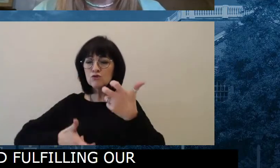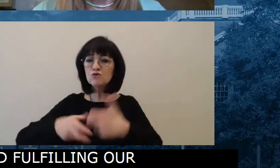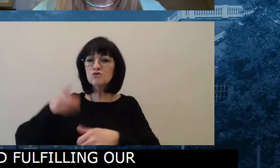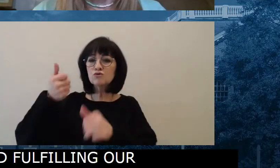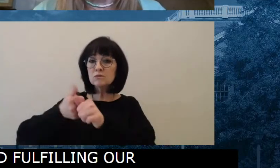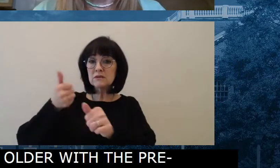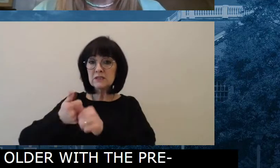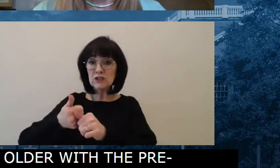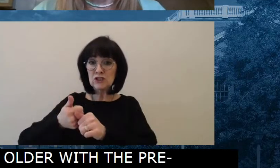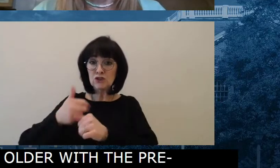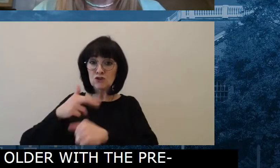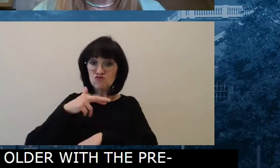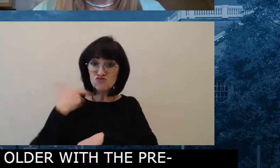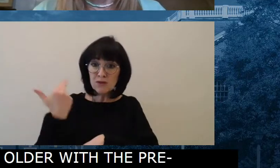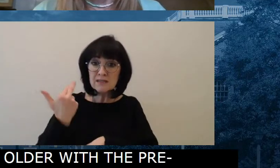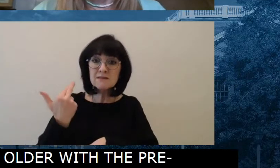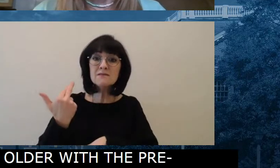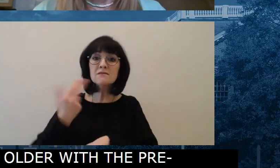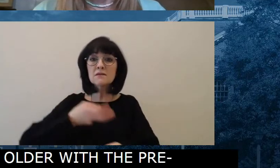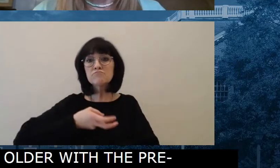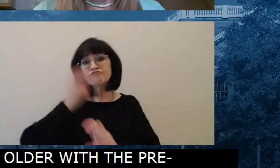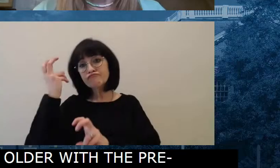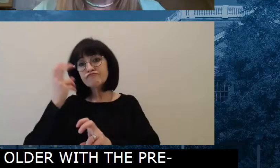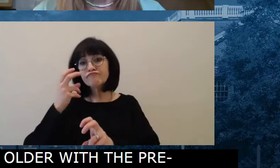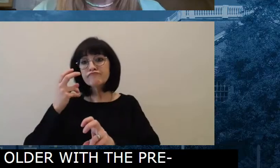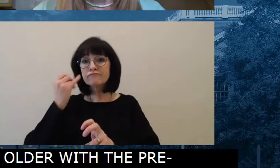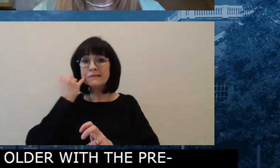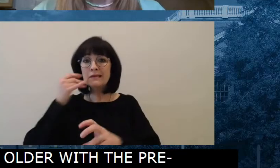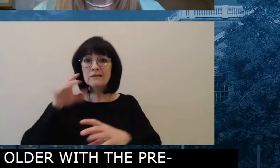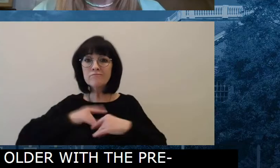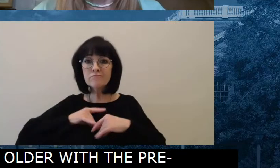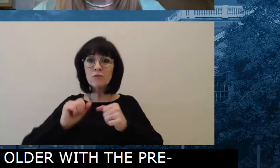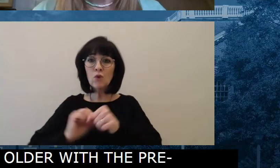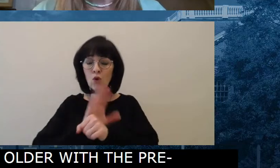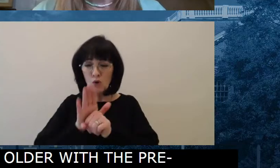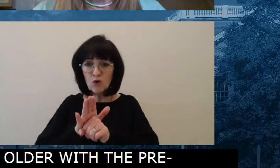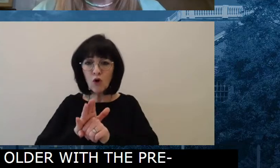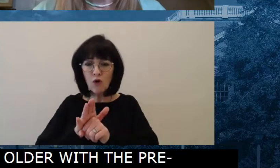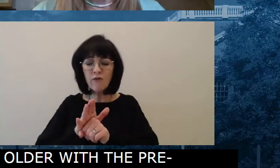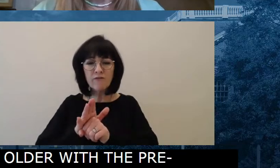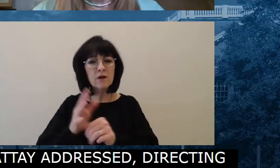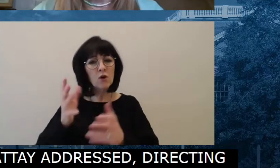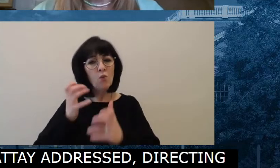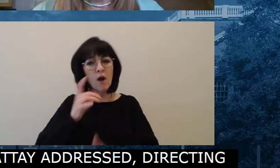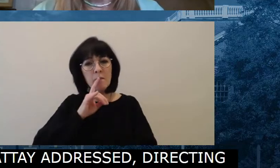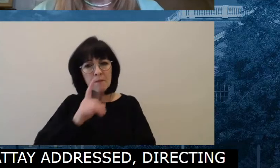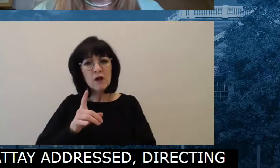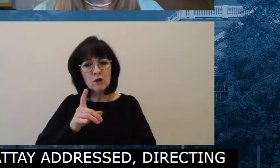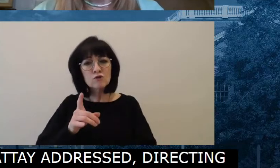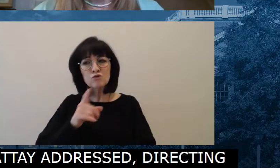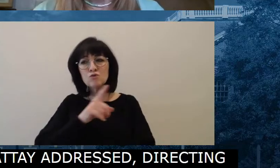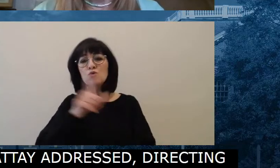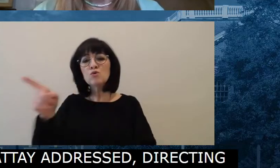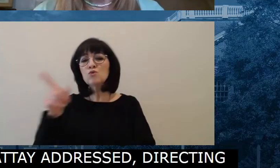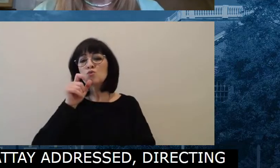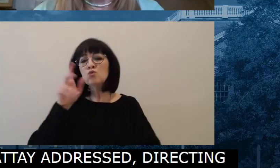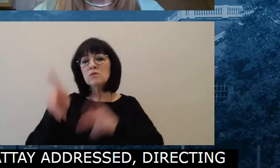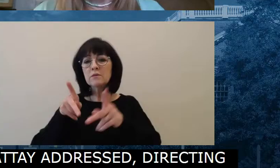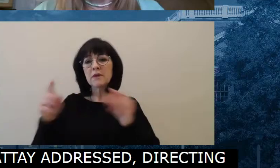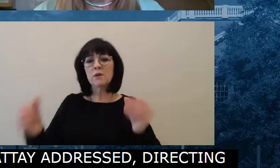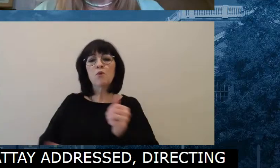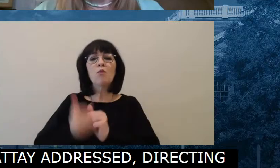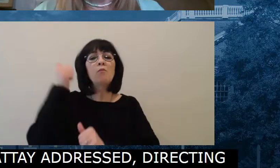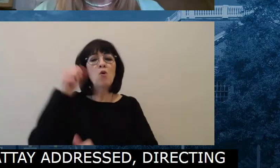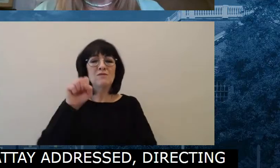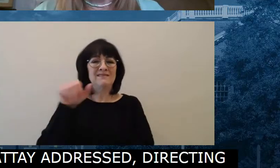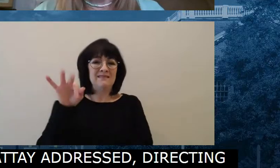to 64 to the medical provider to make sure that they who are most at risk get that vaccination. Then